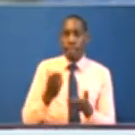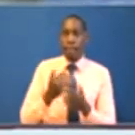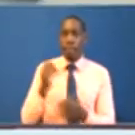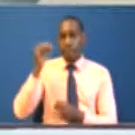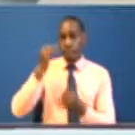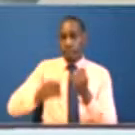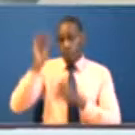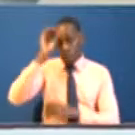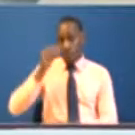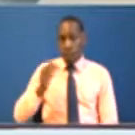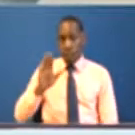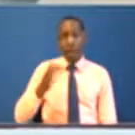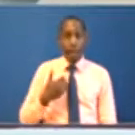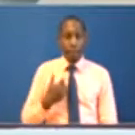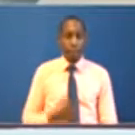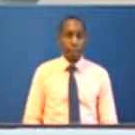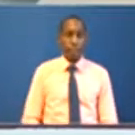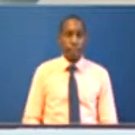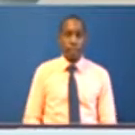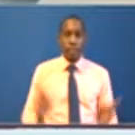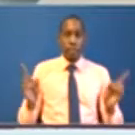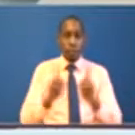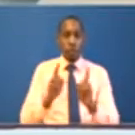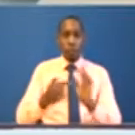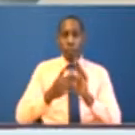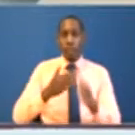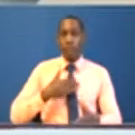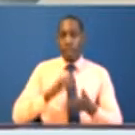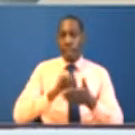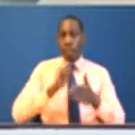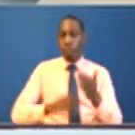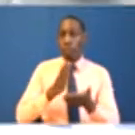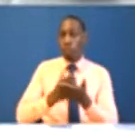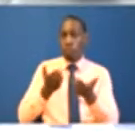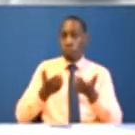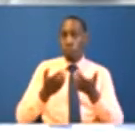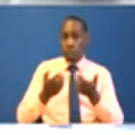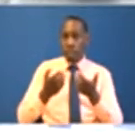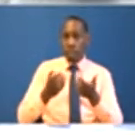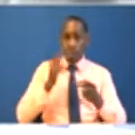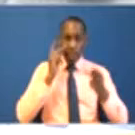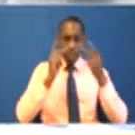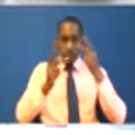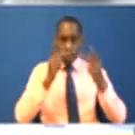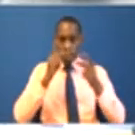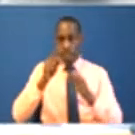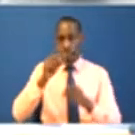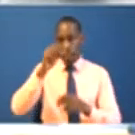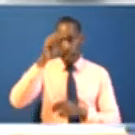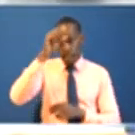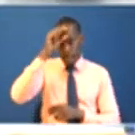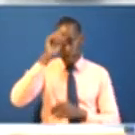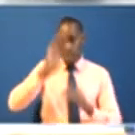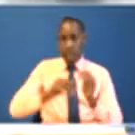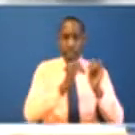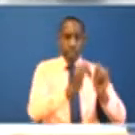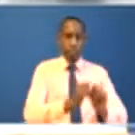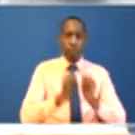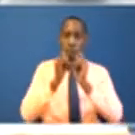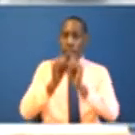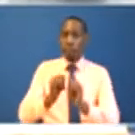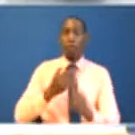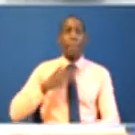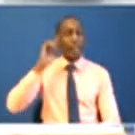final comment on this yeah but my brief comment on this is that we really need to look at this from a governor's point of view rather than individual in fact i